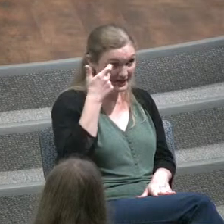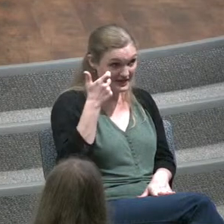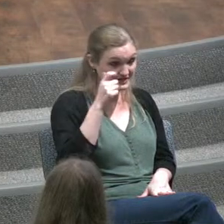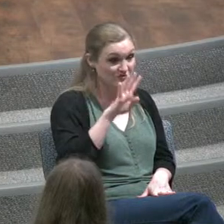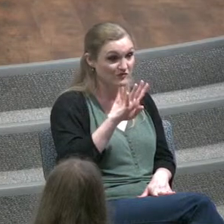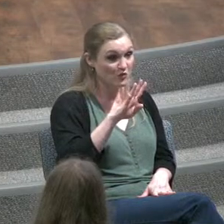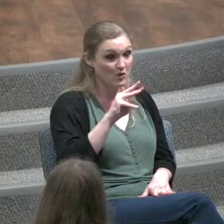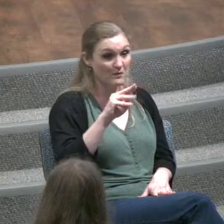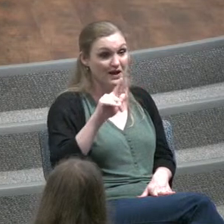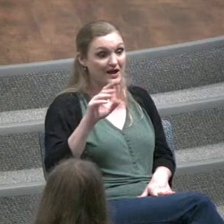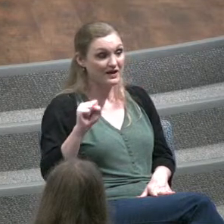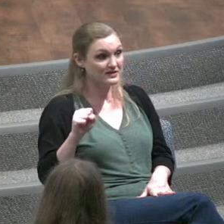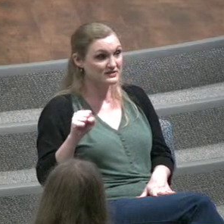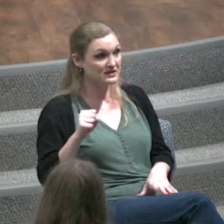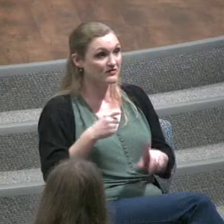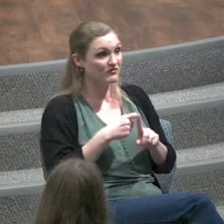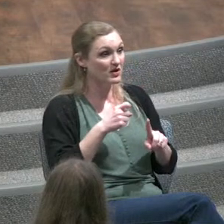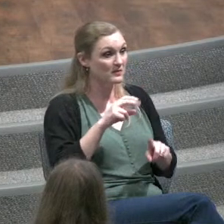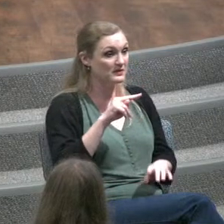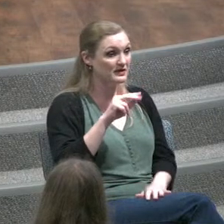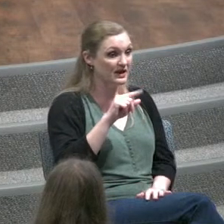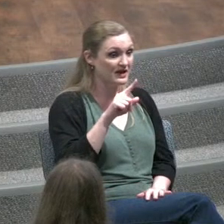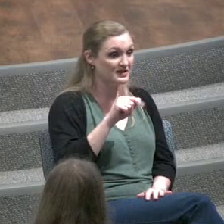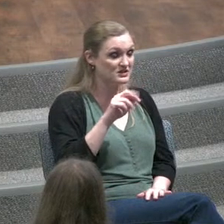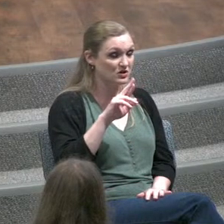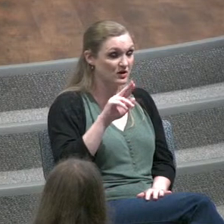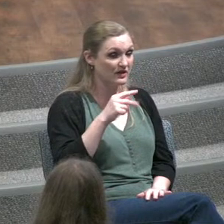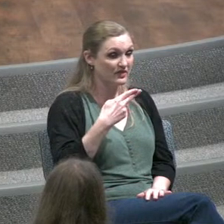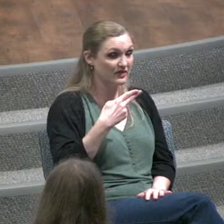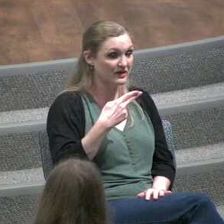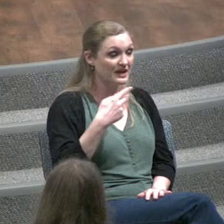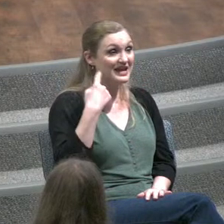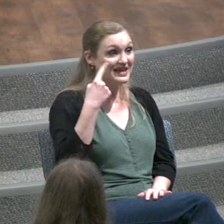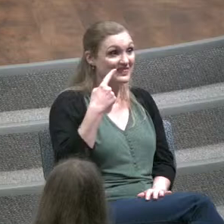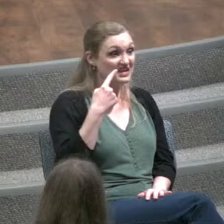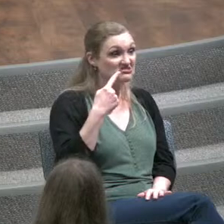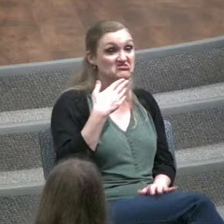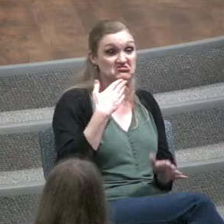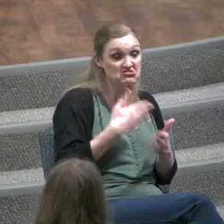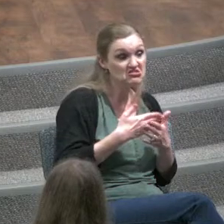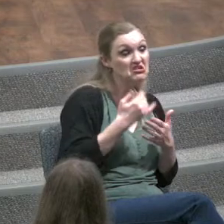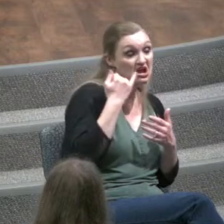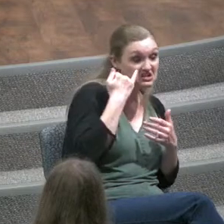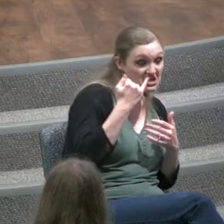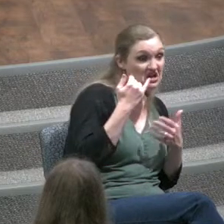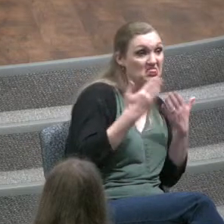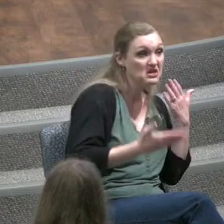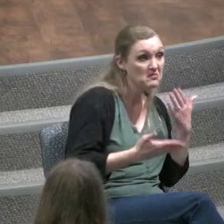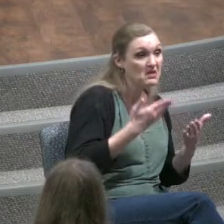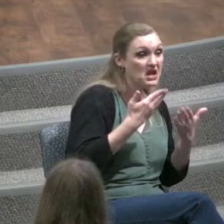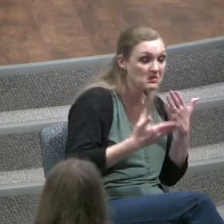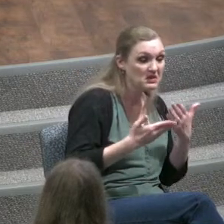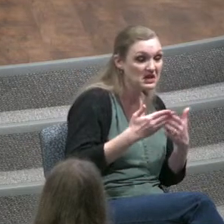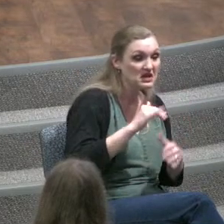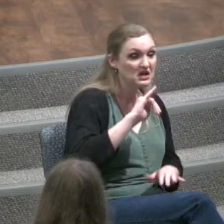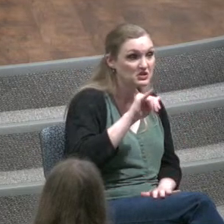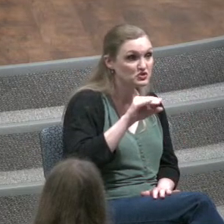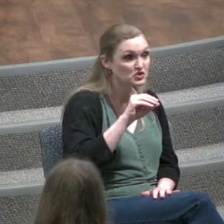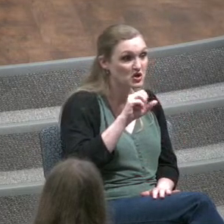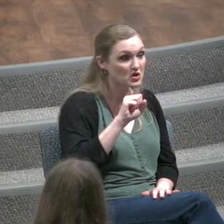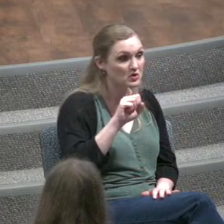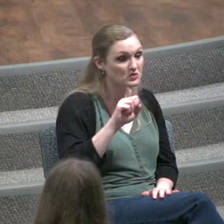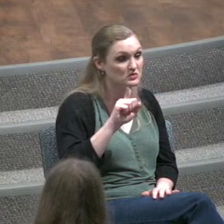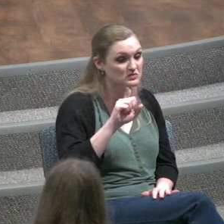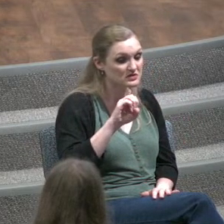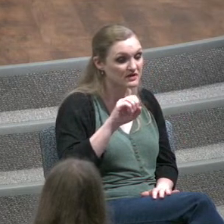was 4 miles from Nazareth, there's a good possibility that Joseph and Jesus might have got up and walked over there and worked